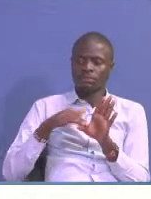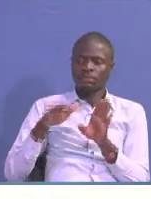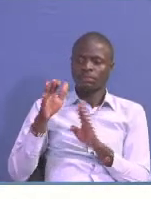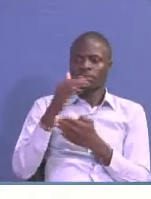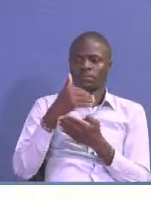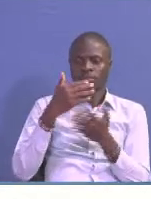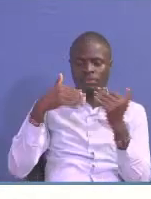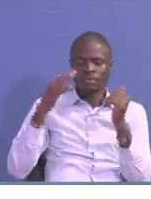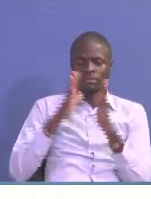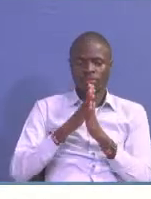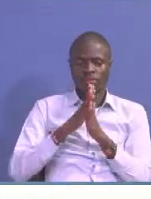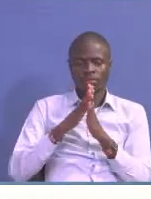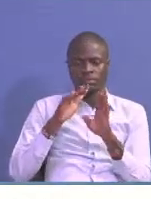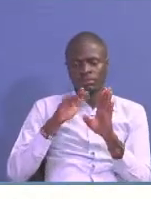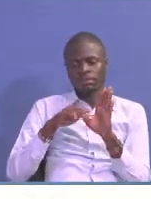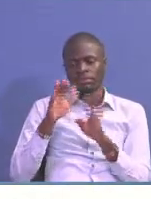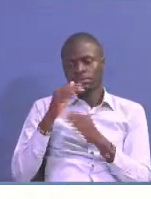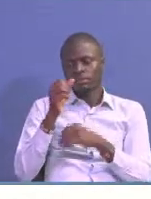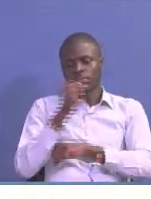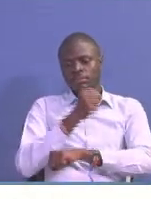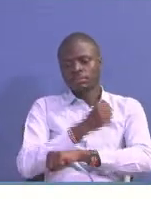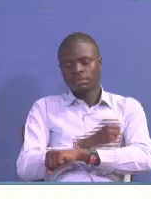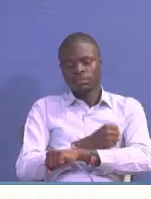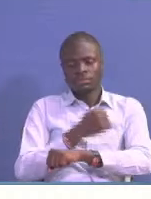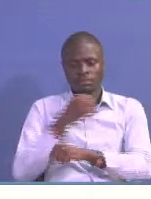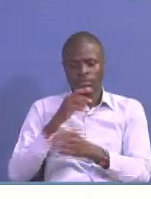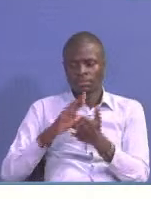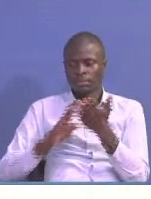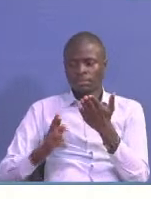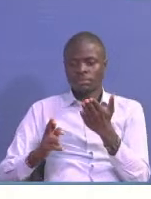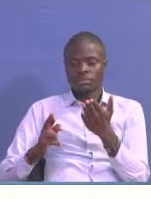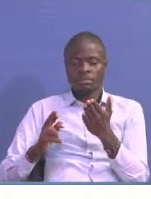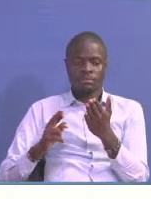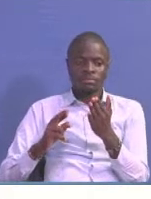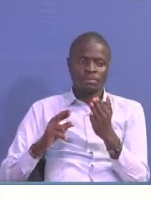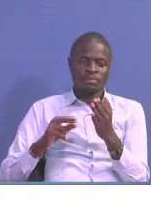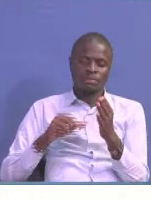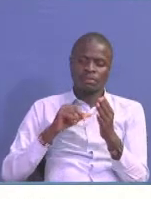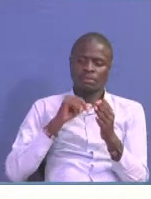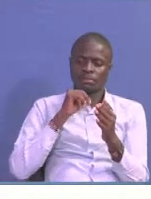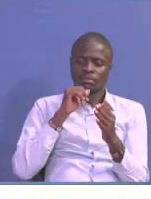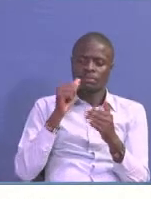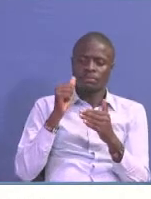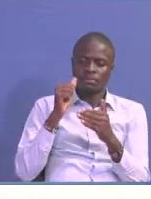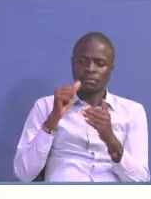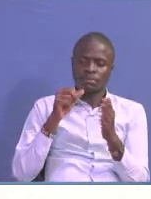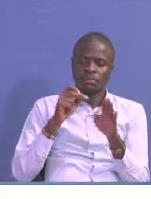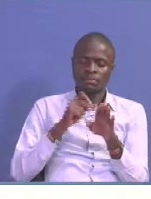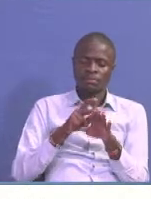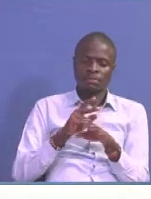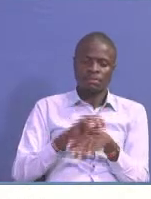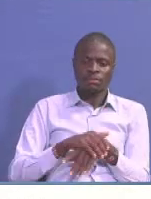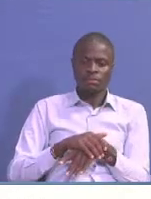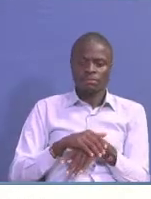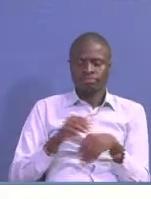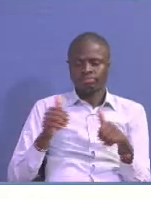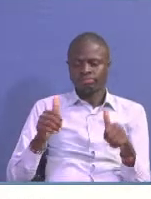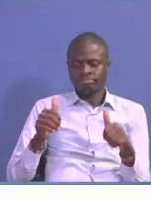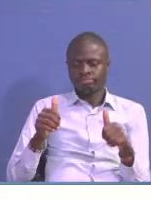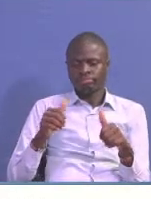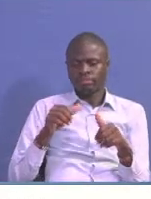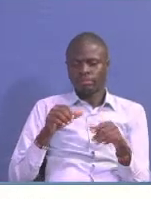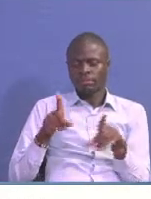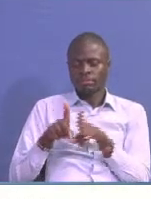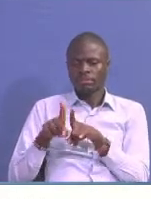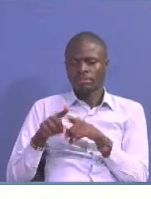the universities, in all the schools in the country remains uninterrupted. Well, Ambassador Dr. Francis Muthaura has